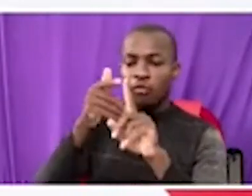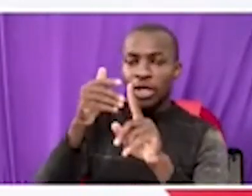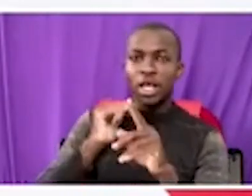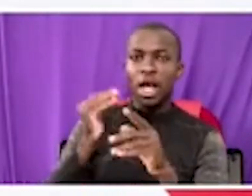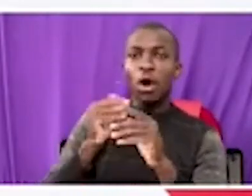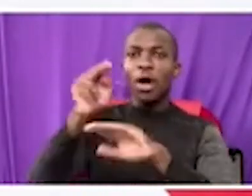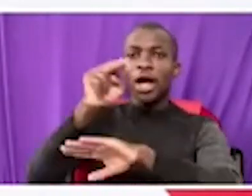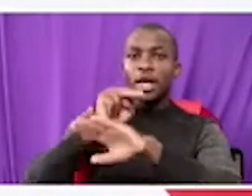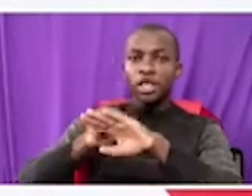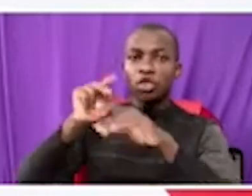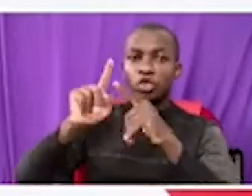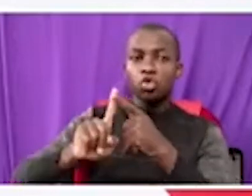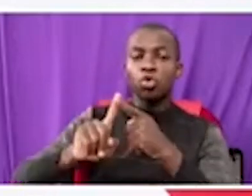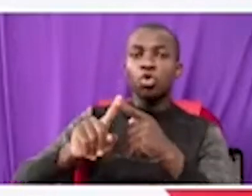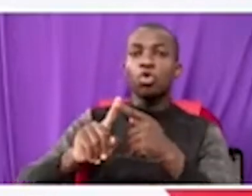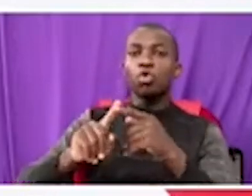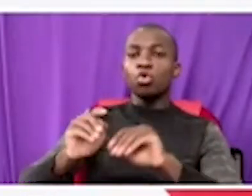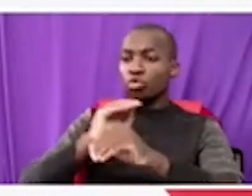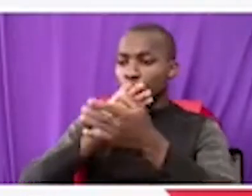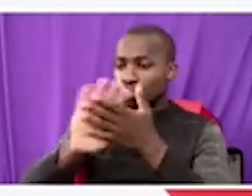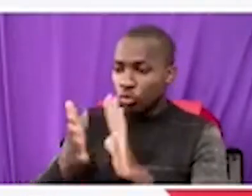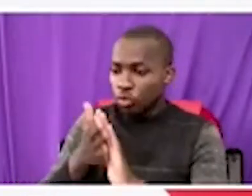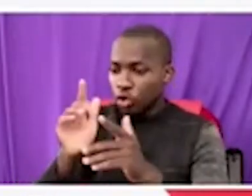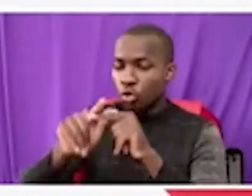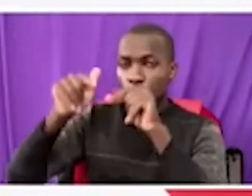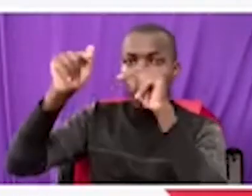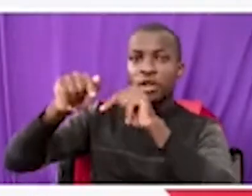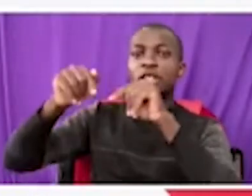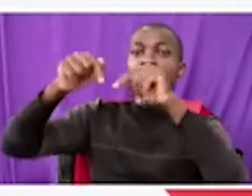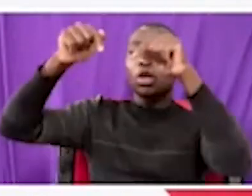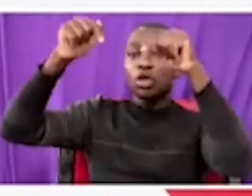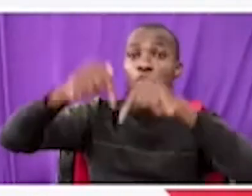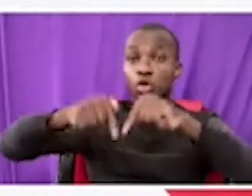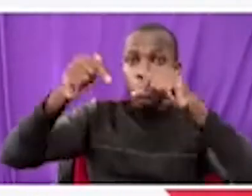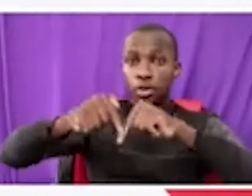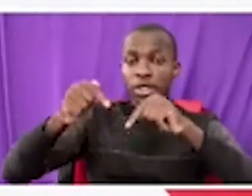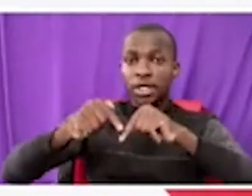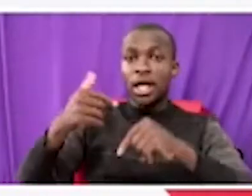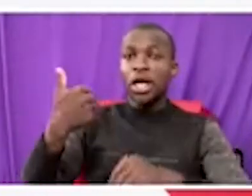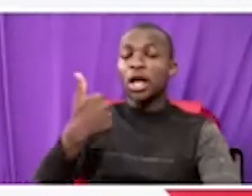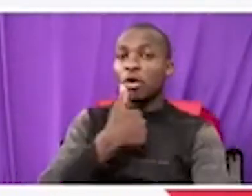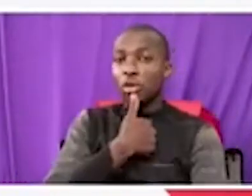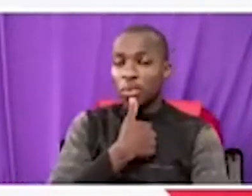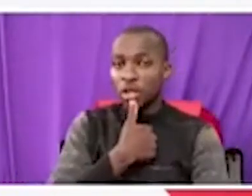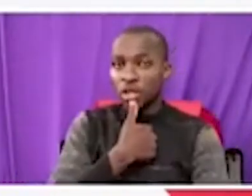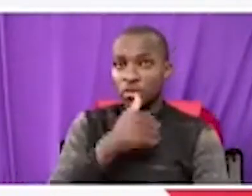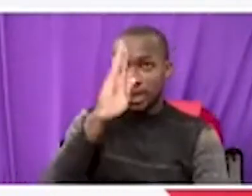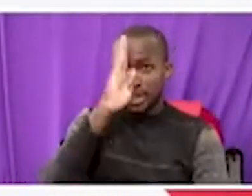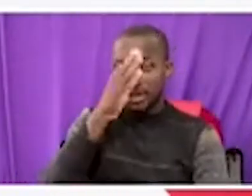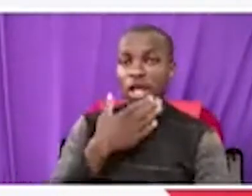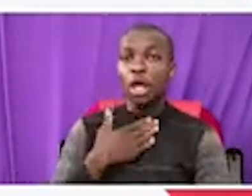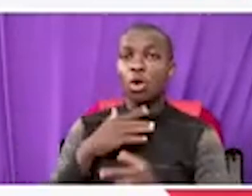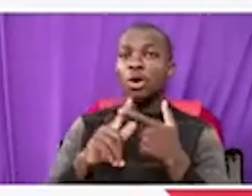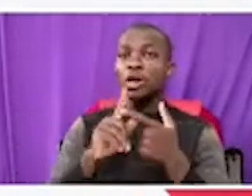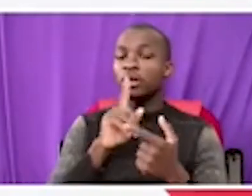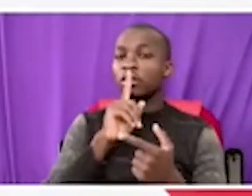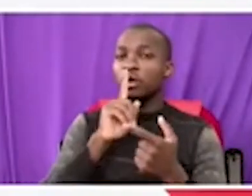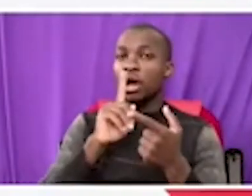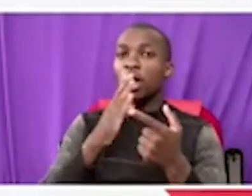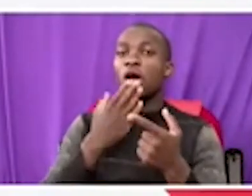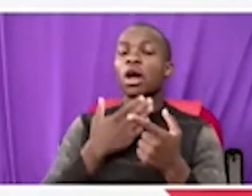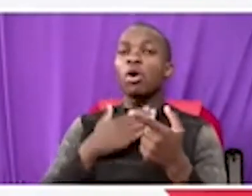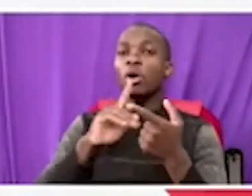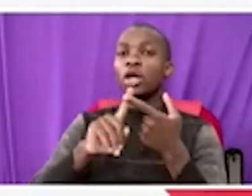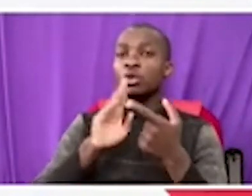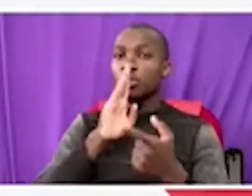to spill over into this building. Today is Communion Sunday, and I want to be the object of, I want to be